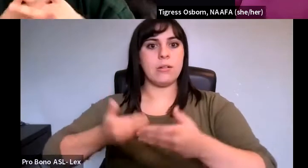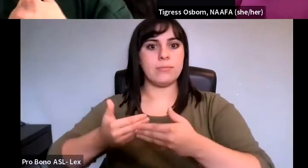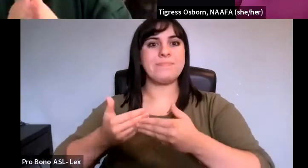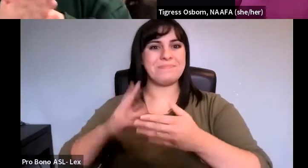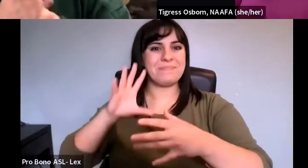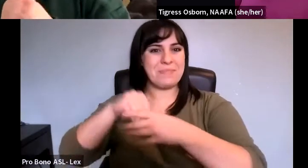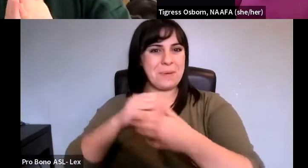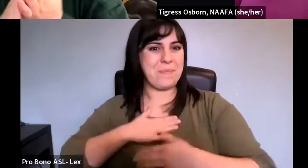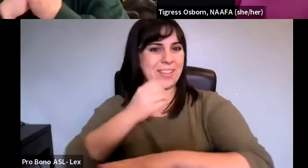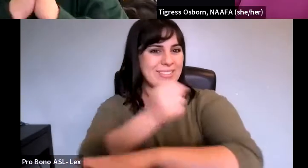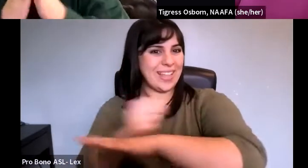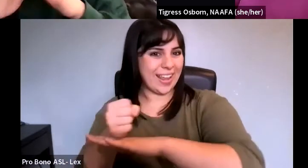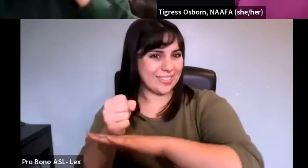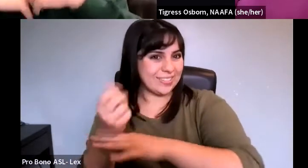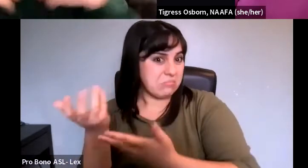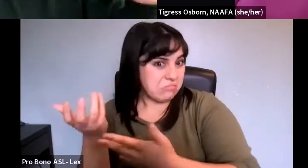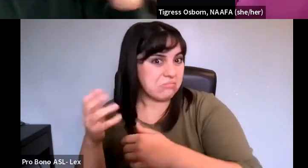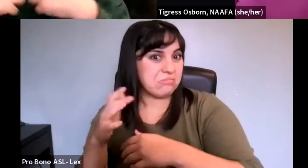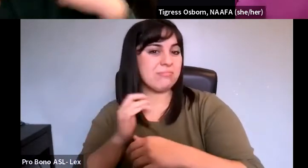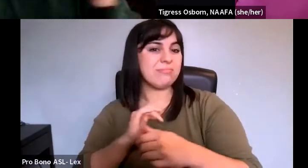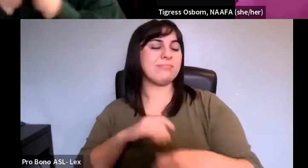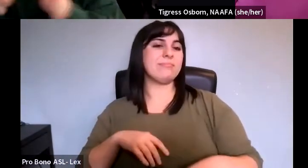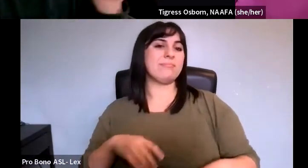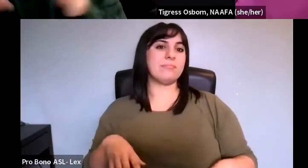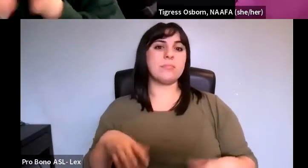So it's always been hard to properly,